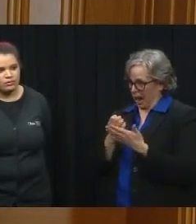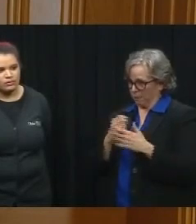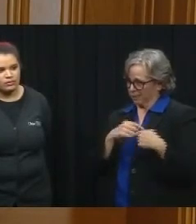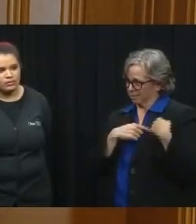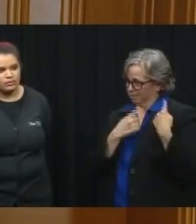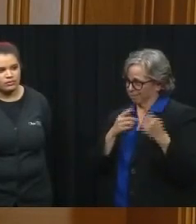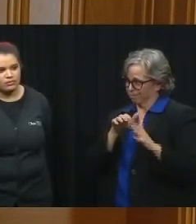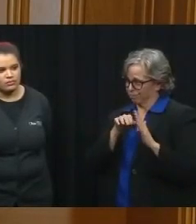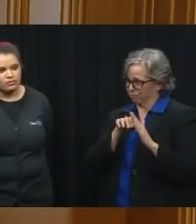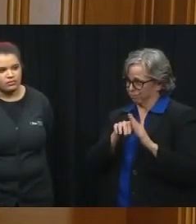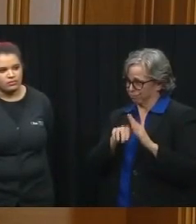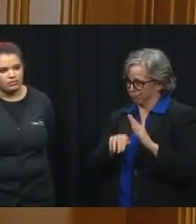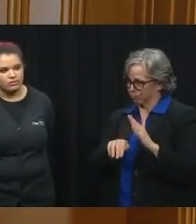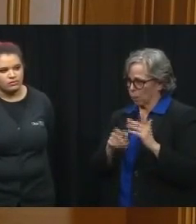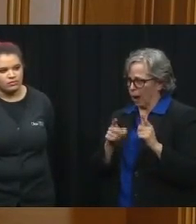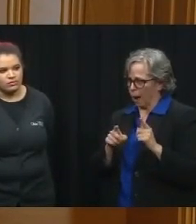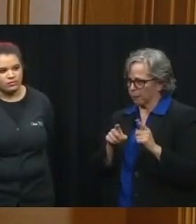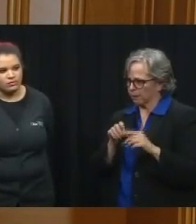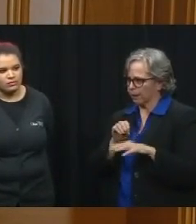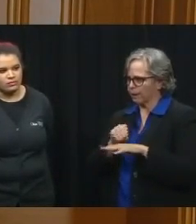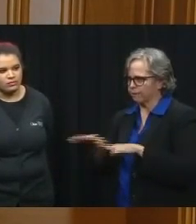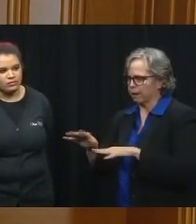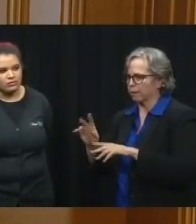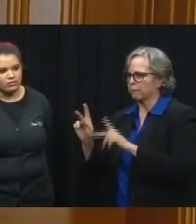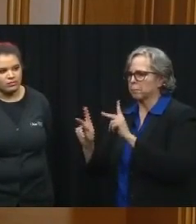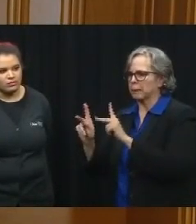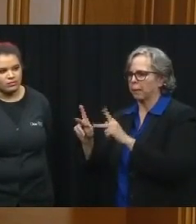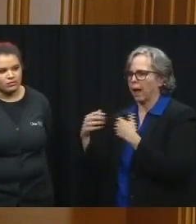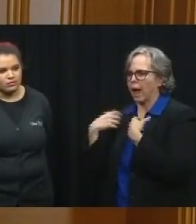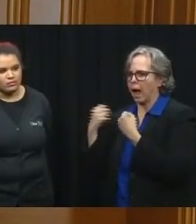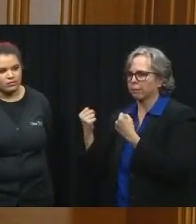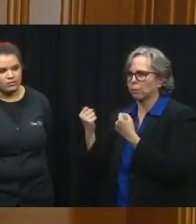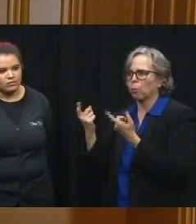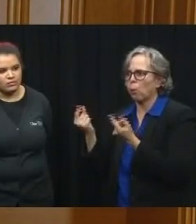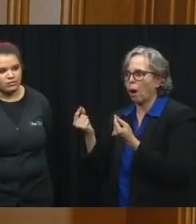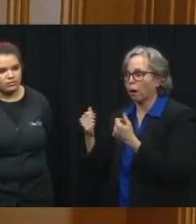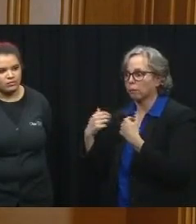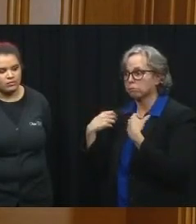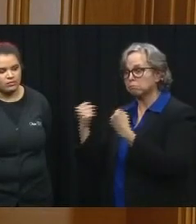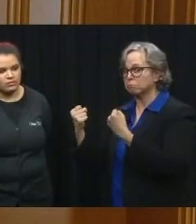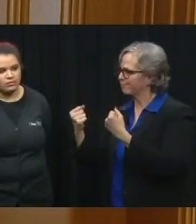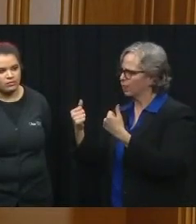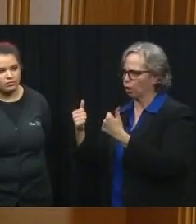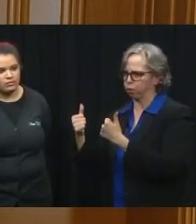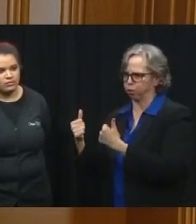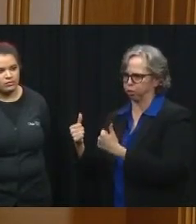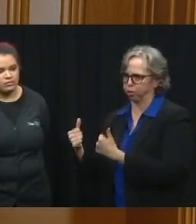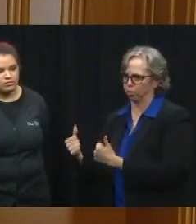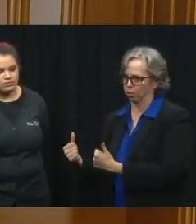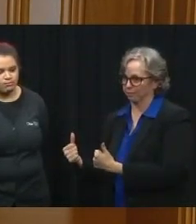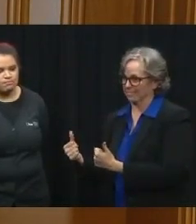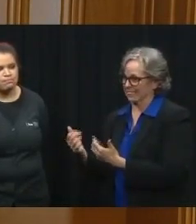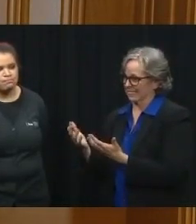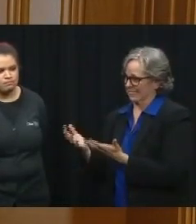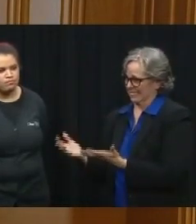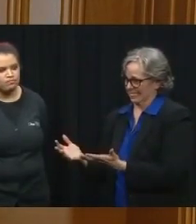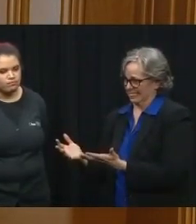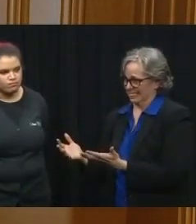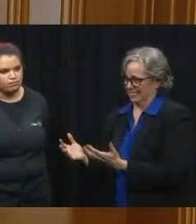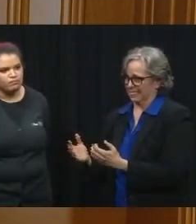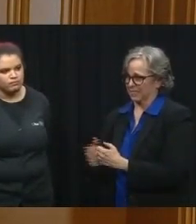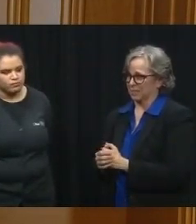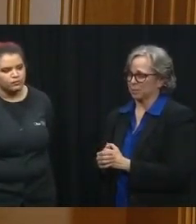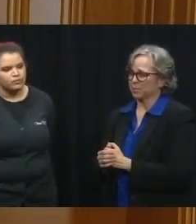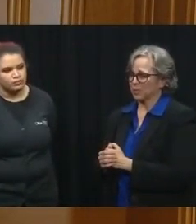are related. You can't separate the two. But each proactive step that we take to